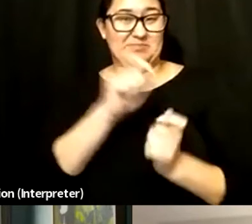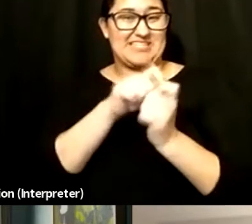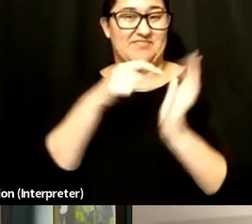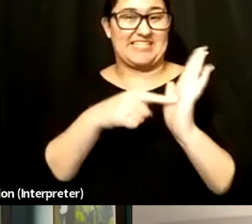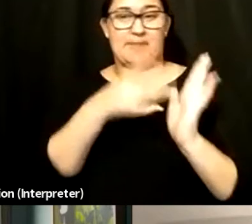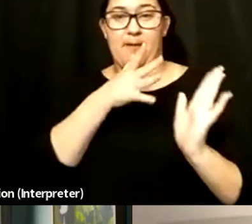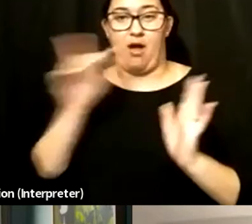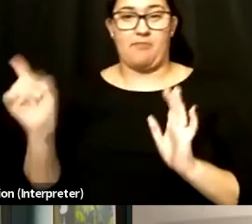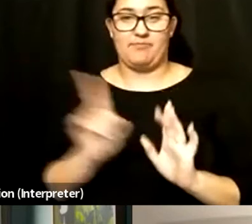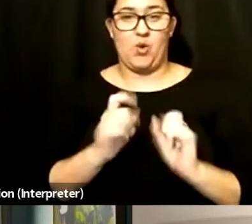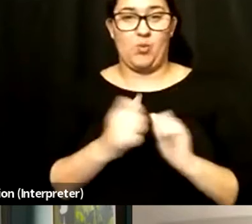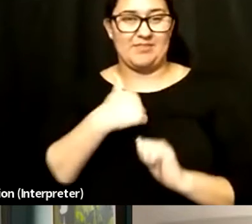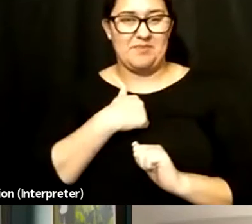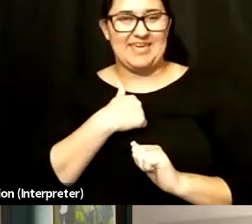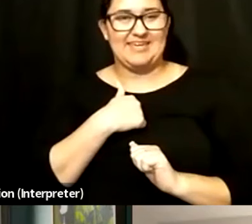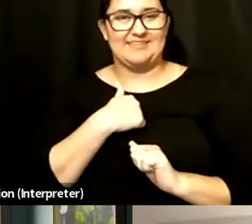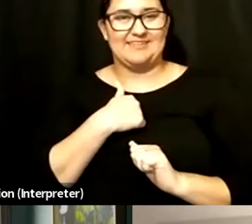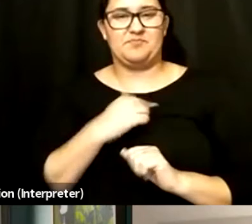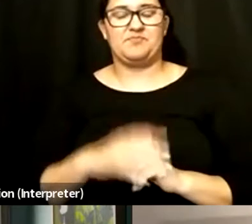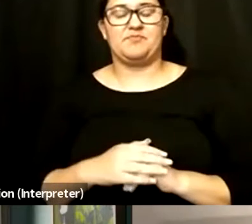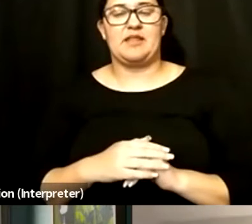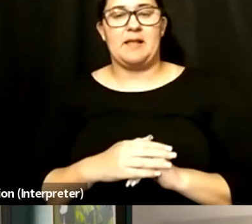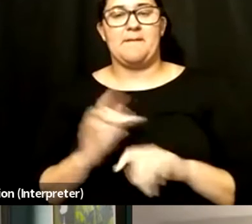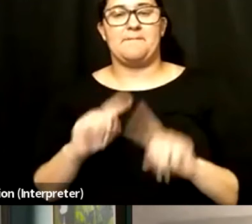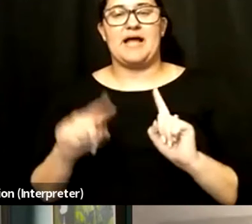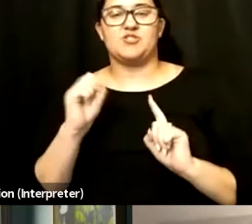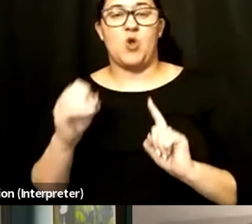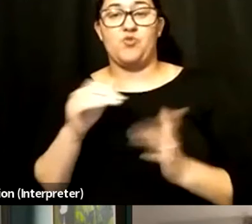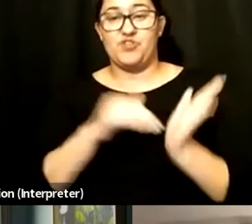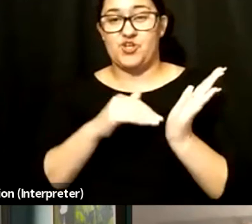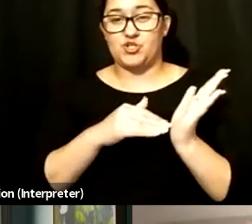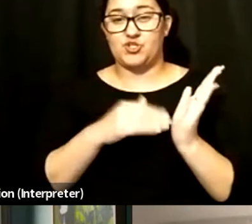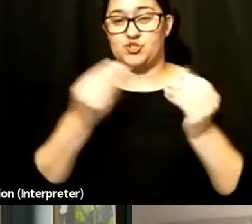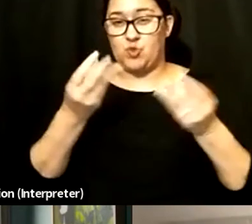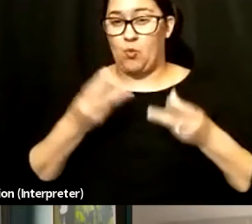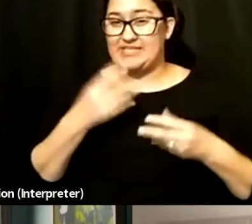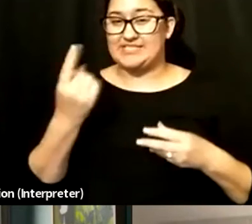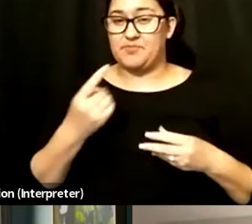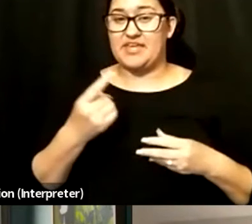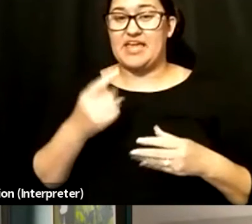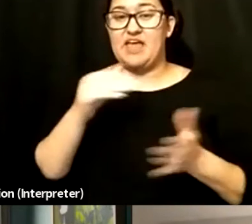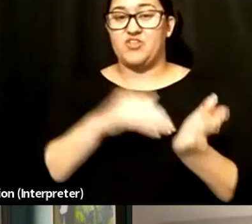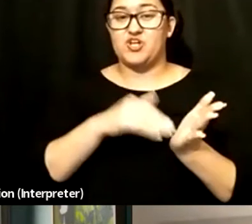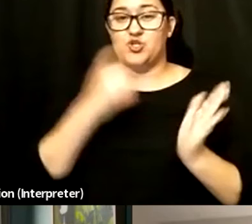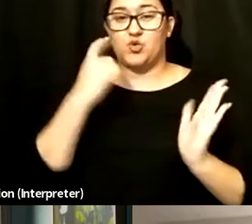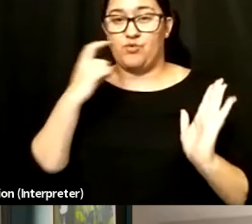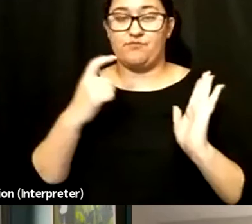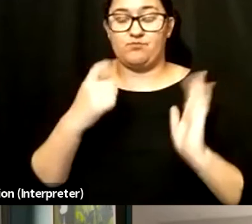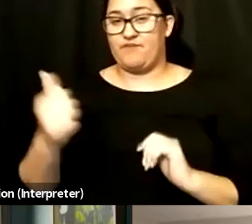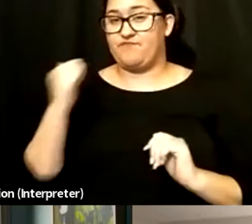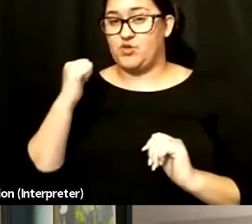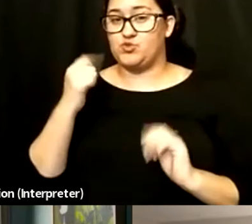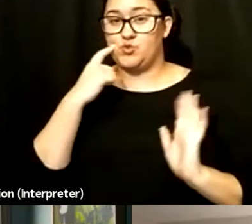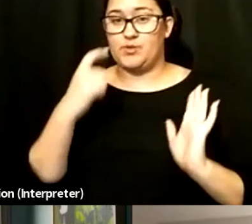with. So like the doctor said something, and the doctor refused to actually acknowledge me, but was only talking